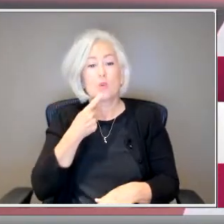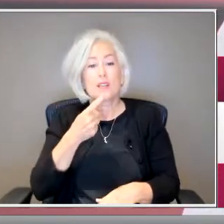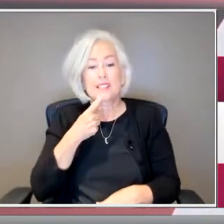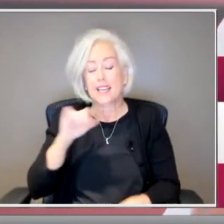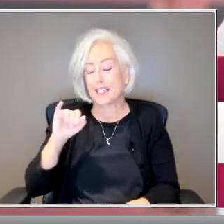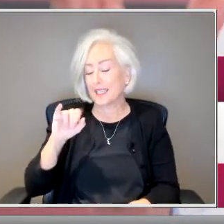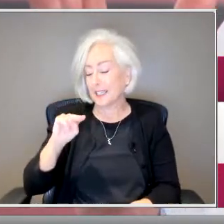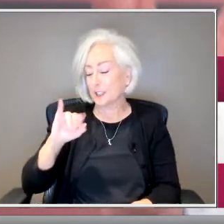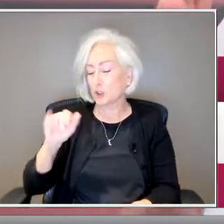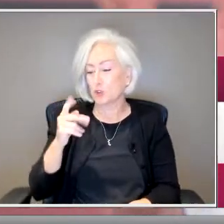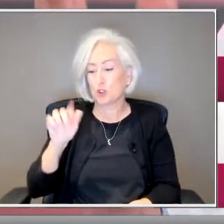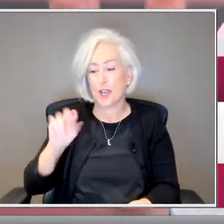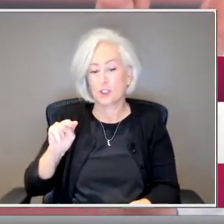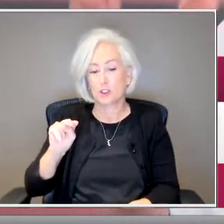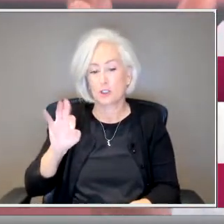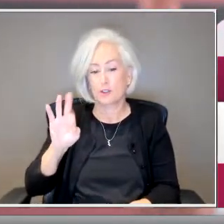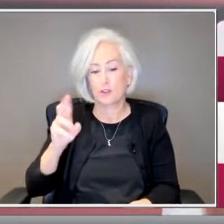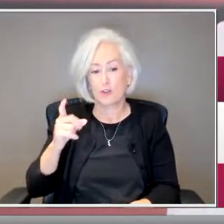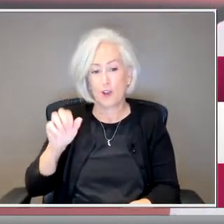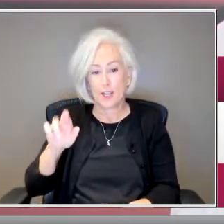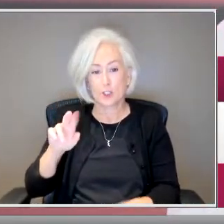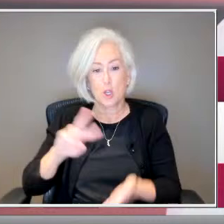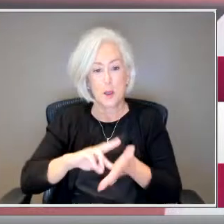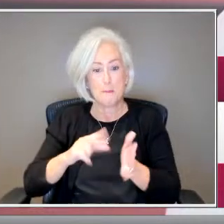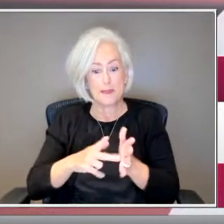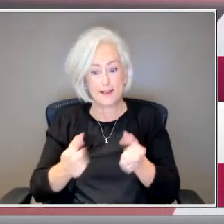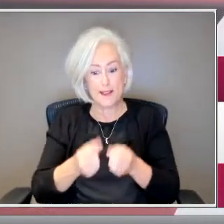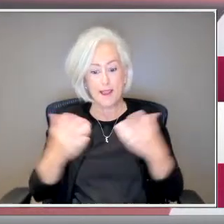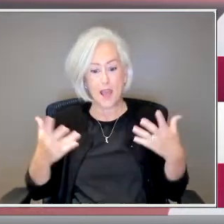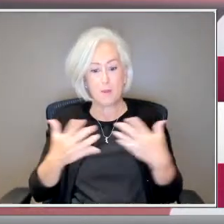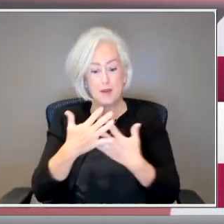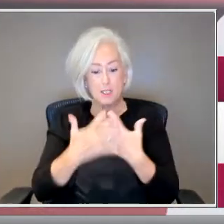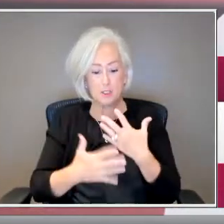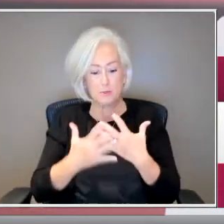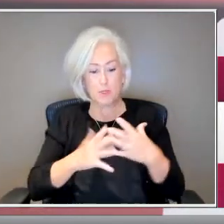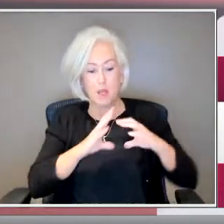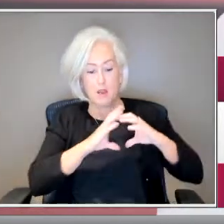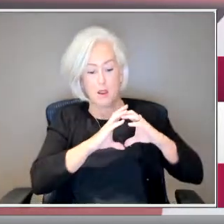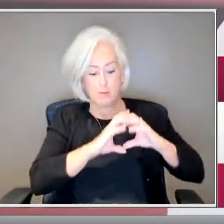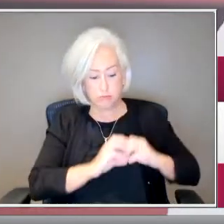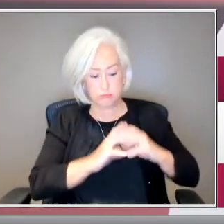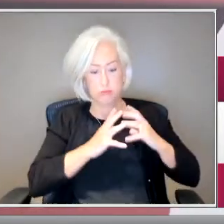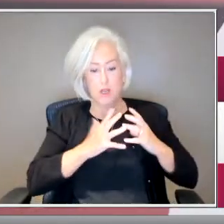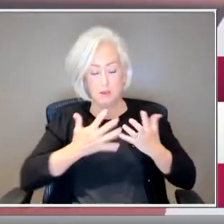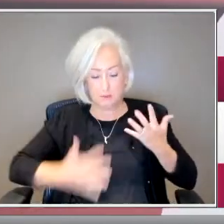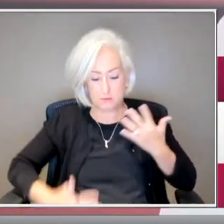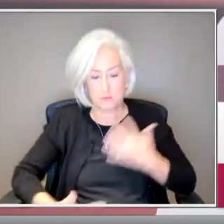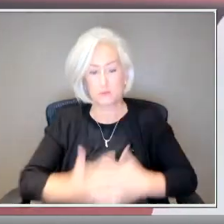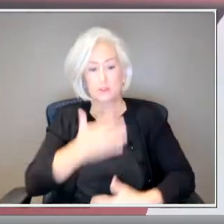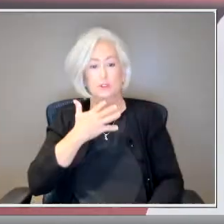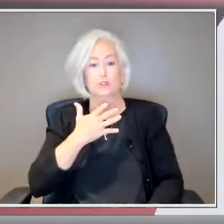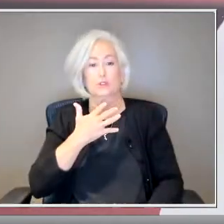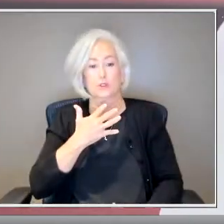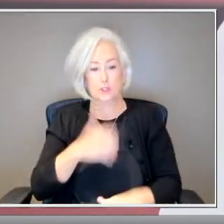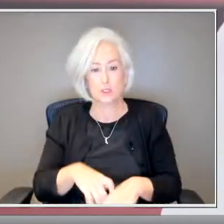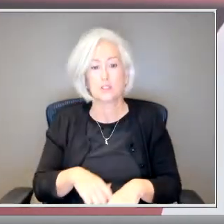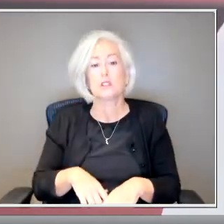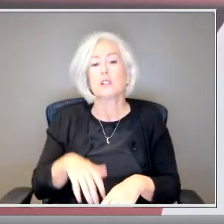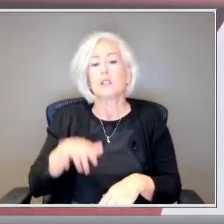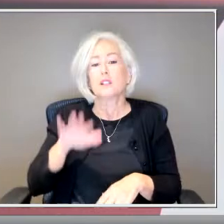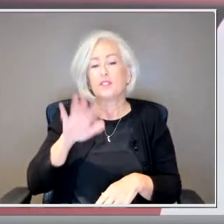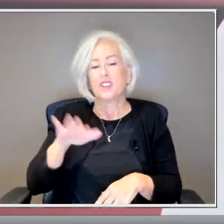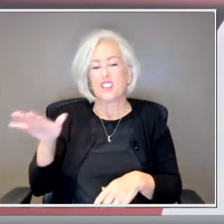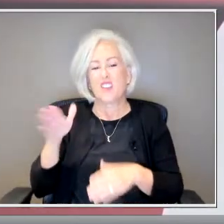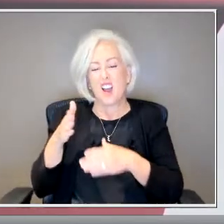is 55 or up to 65 or so usually. The 50 to 55 is borderline, but she started a little below